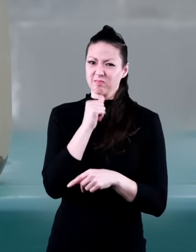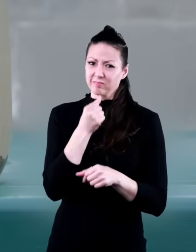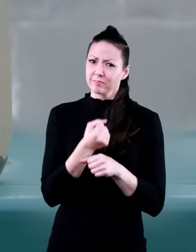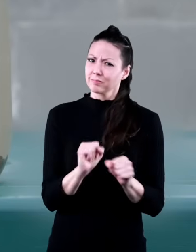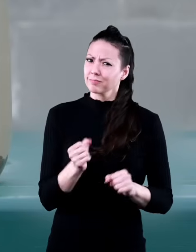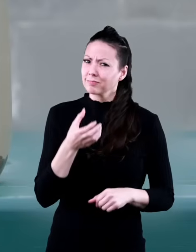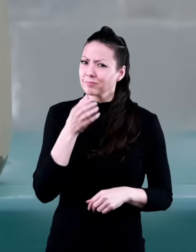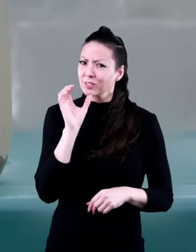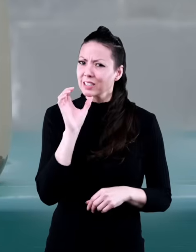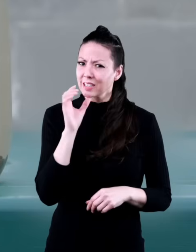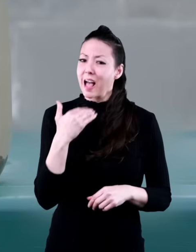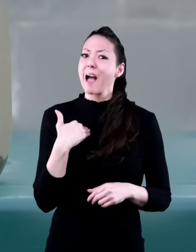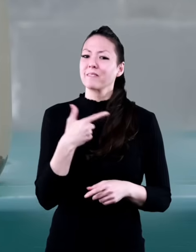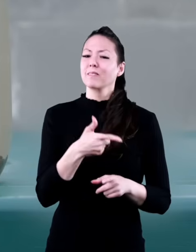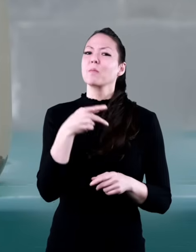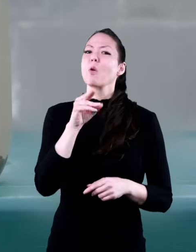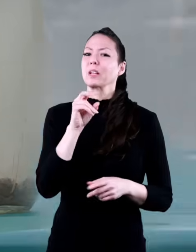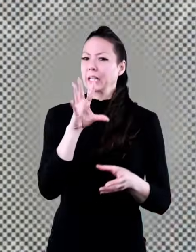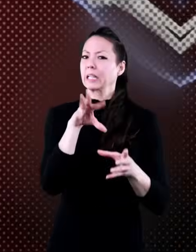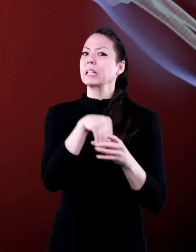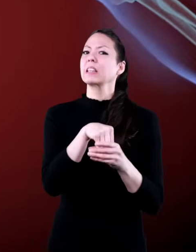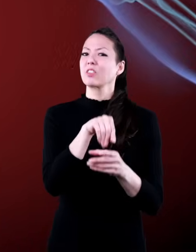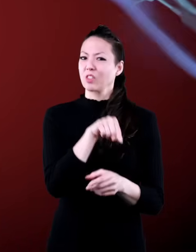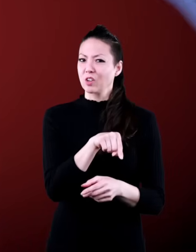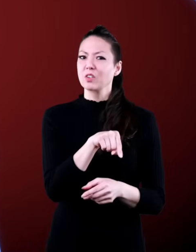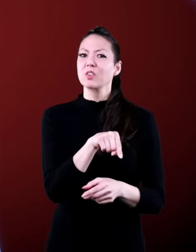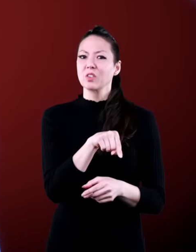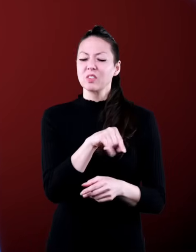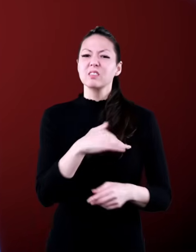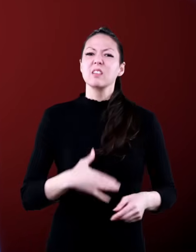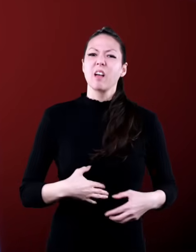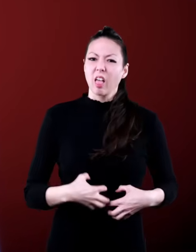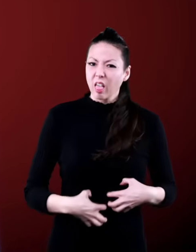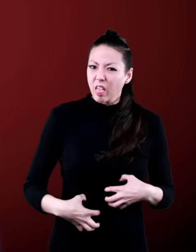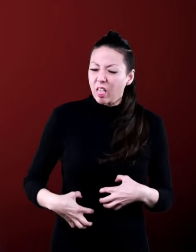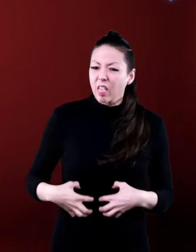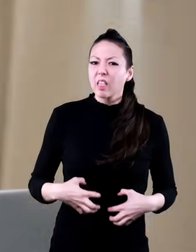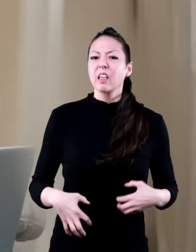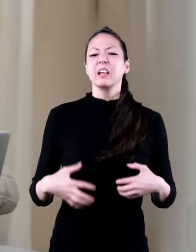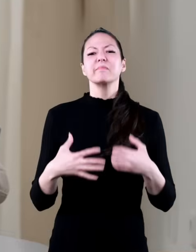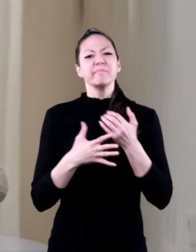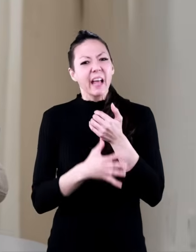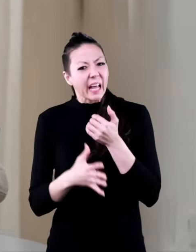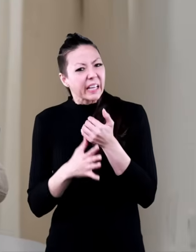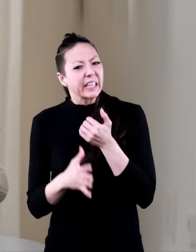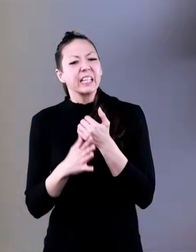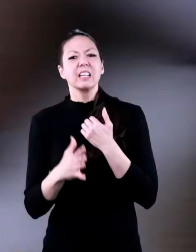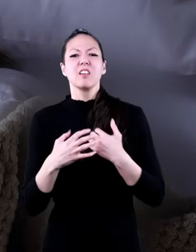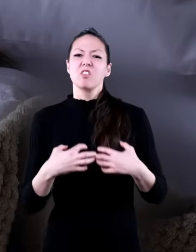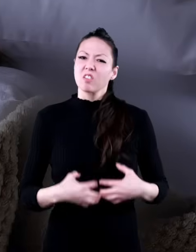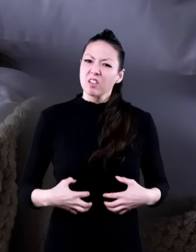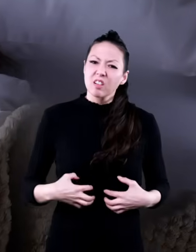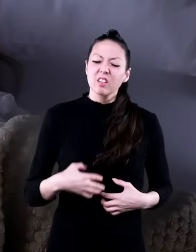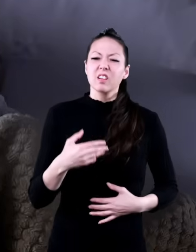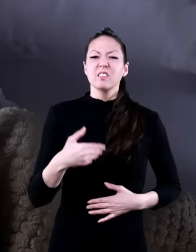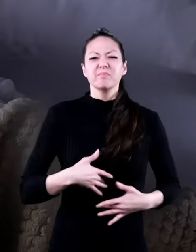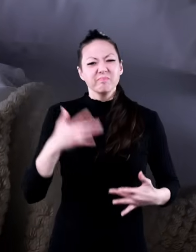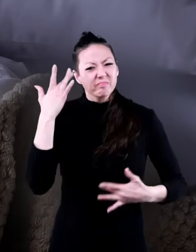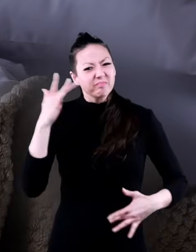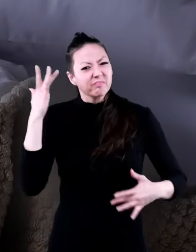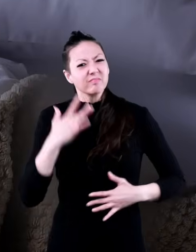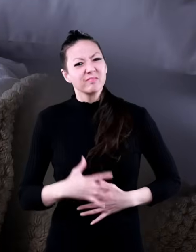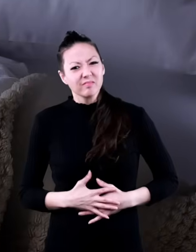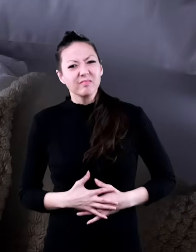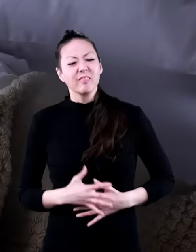drink probably have protozoa living in it stomach bugs diarrhea and nausea